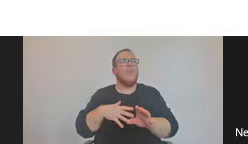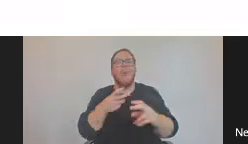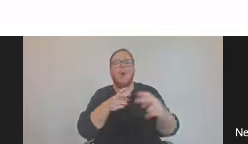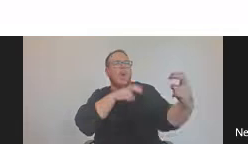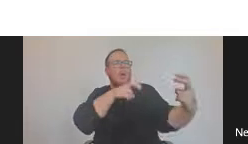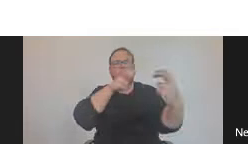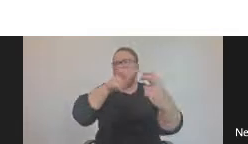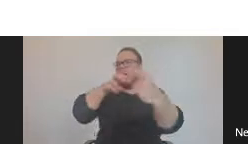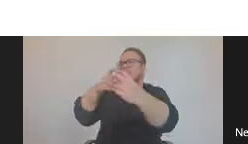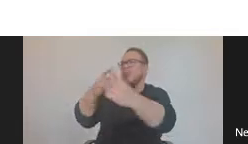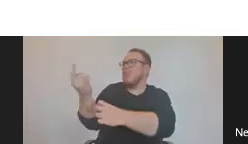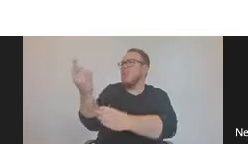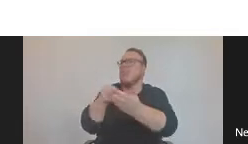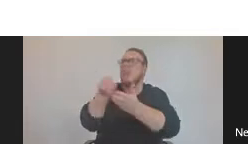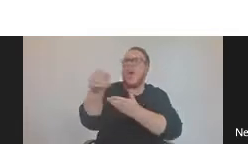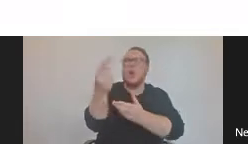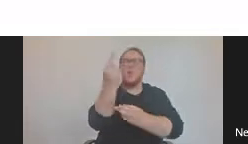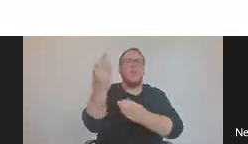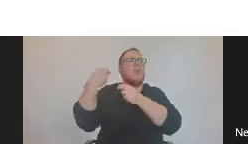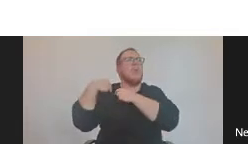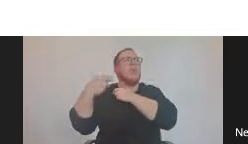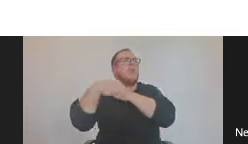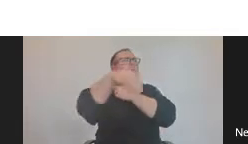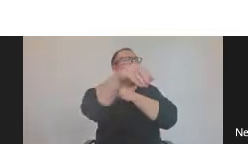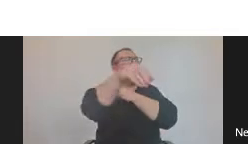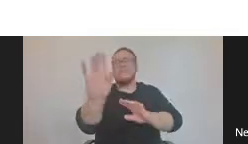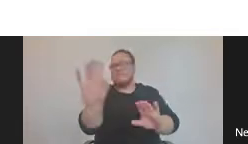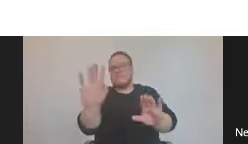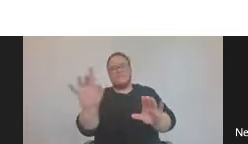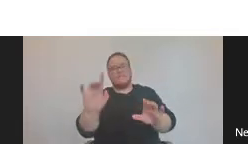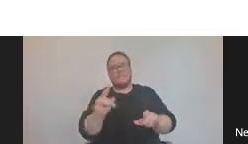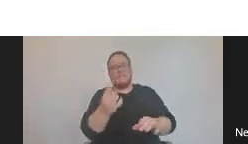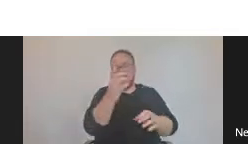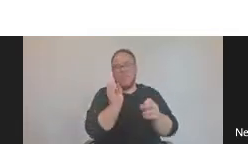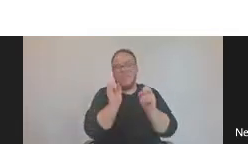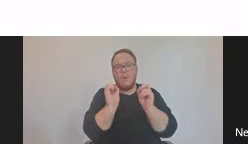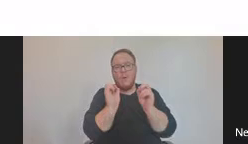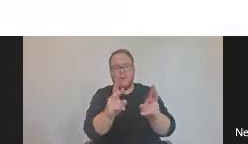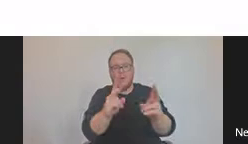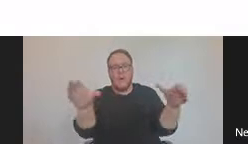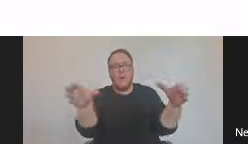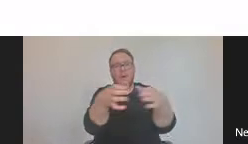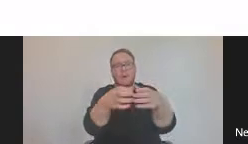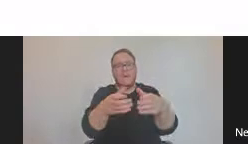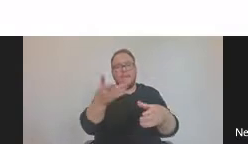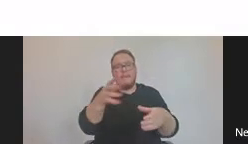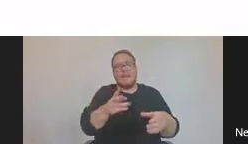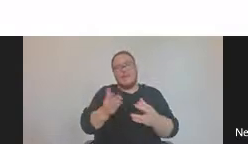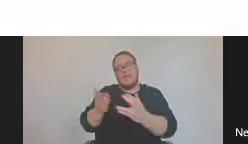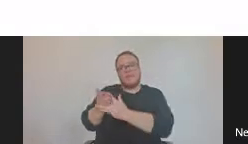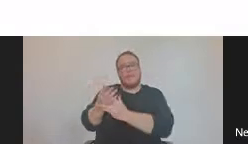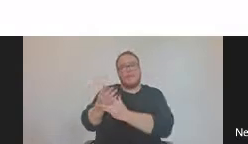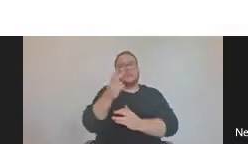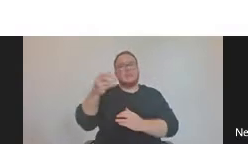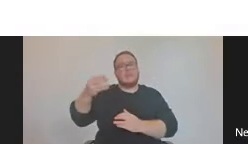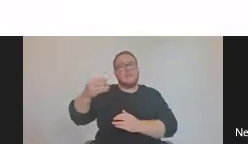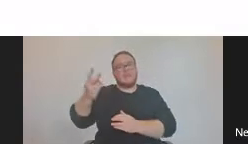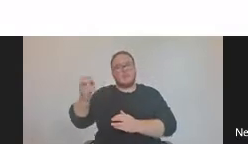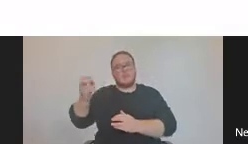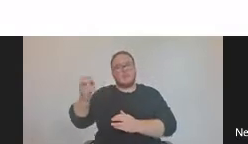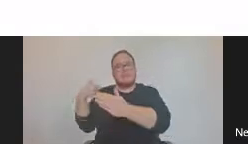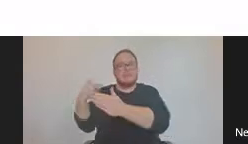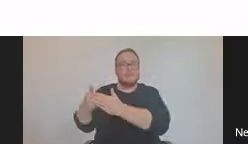pays and who bears the burden of the deficit. The work we've done on that in 2019-20, Paul served as well in 2021.